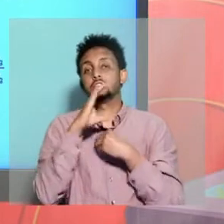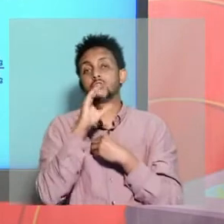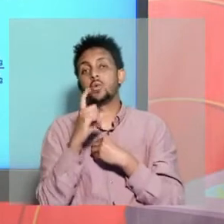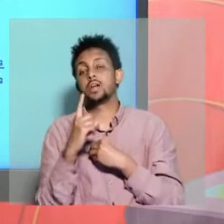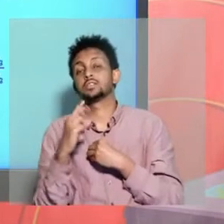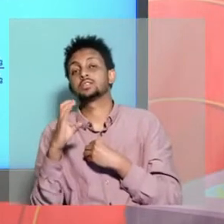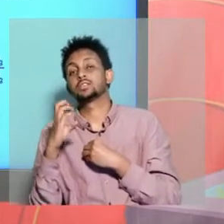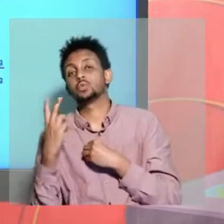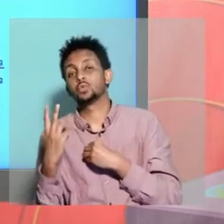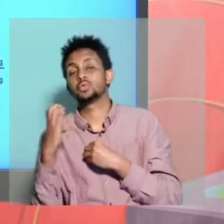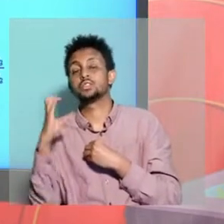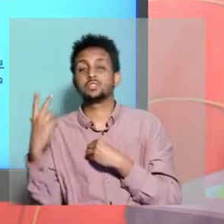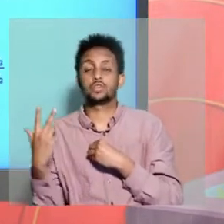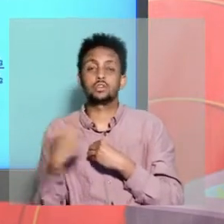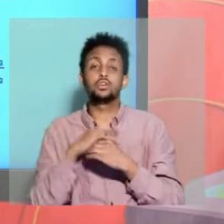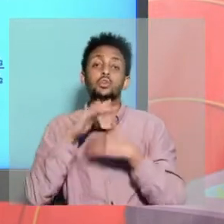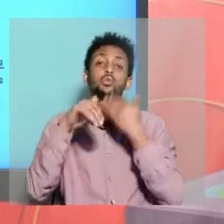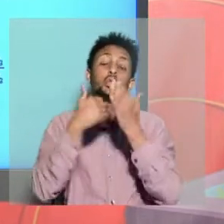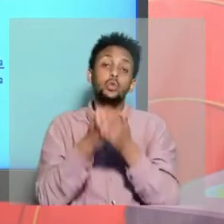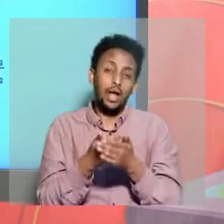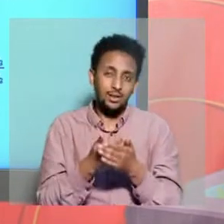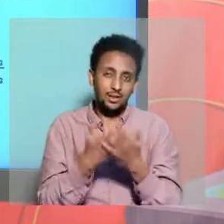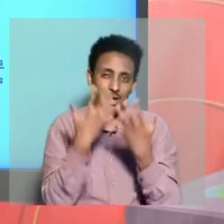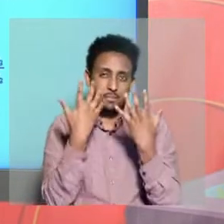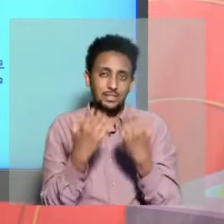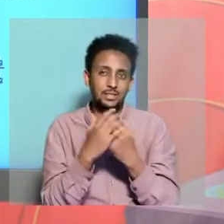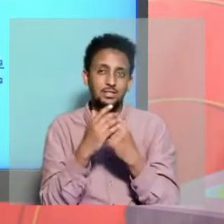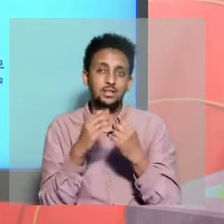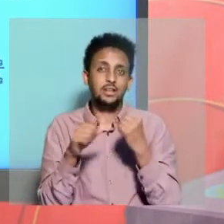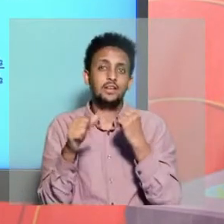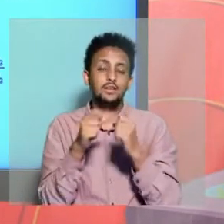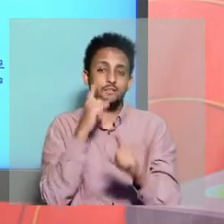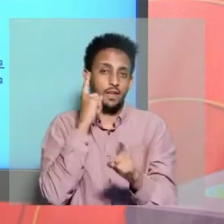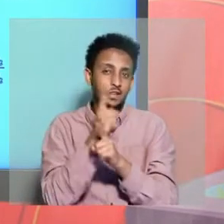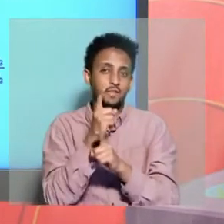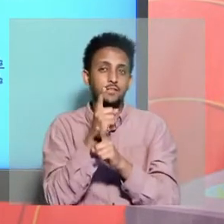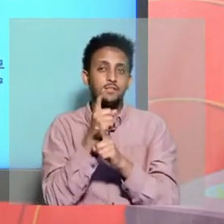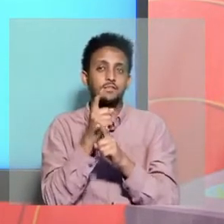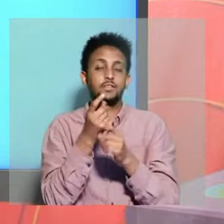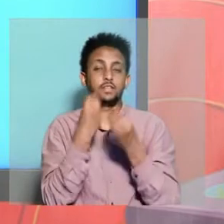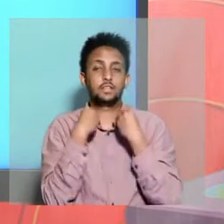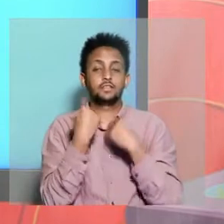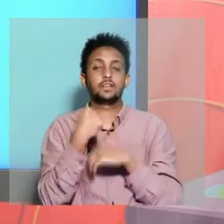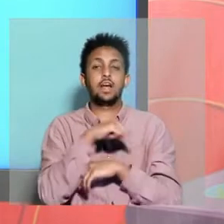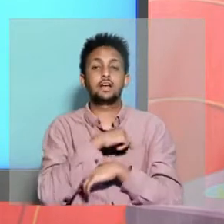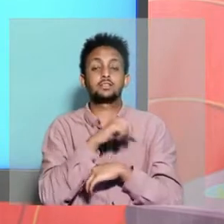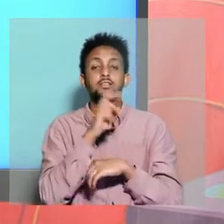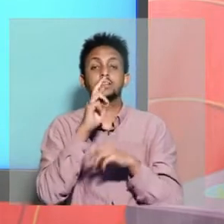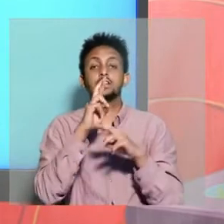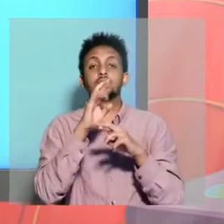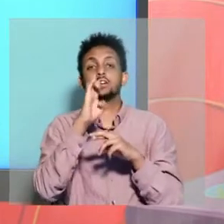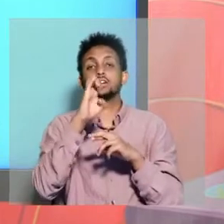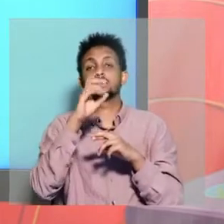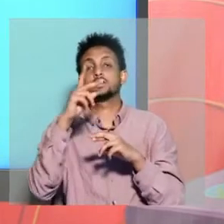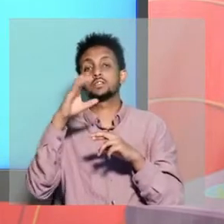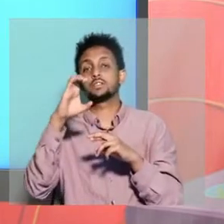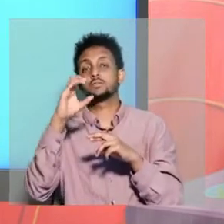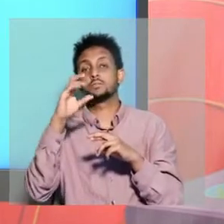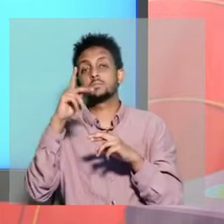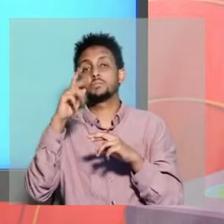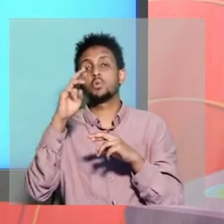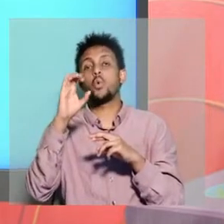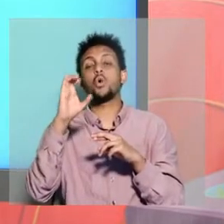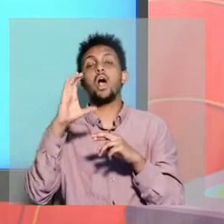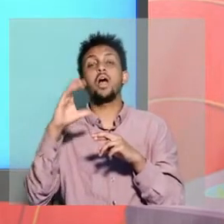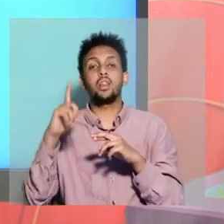C2, and C3. So total capacitance, the effective capacitance can be given as the reciprocal sum of the